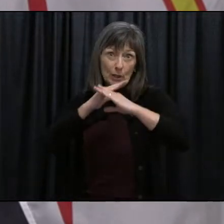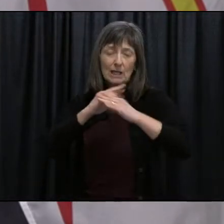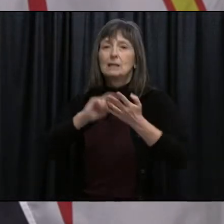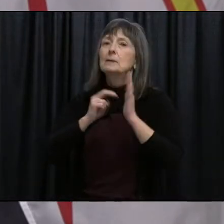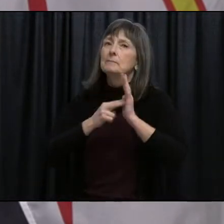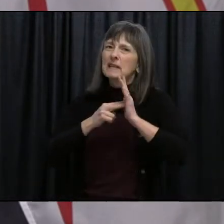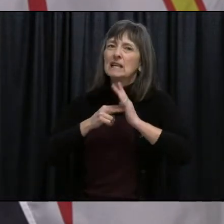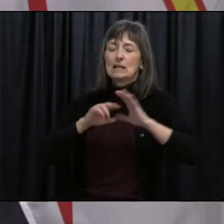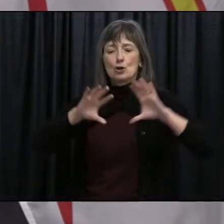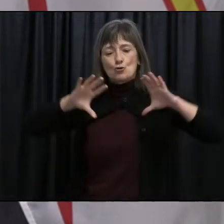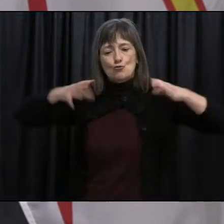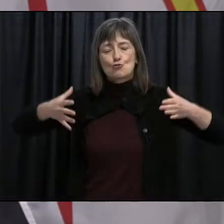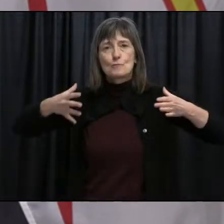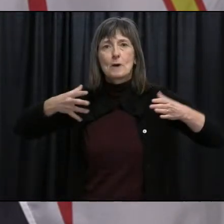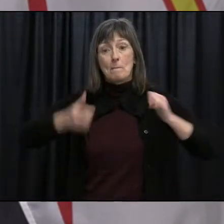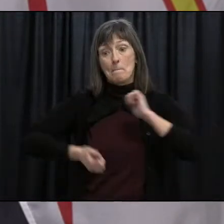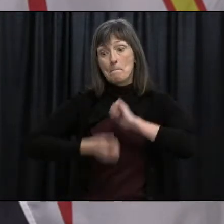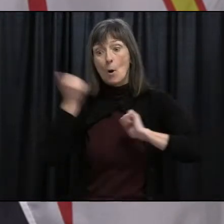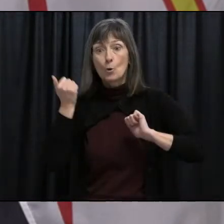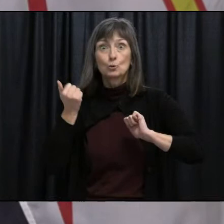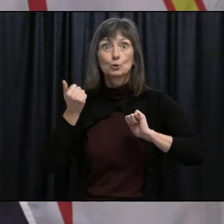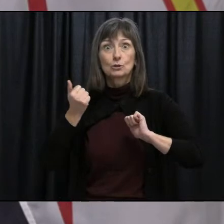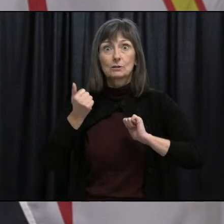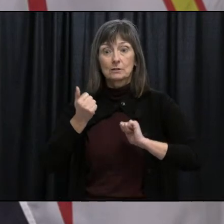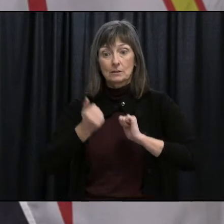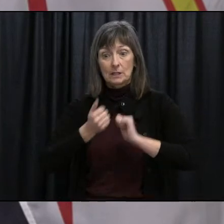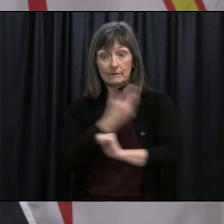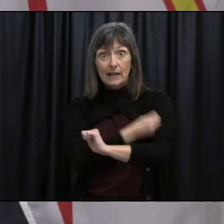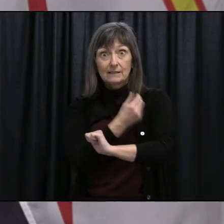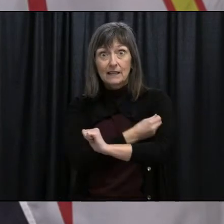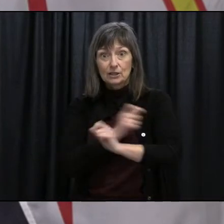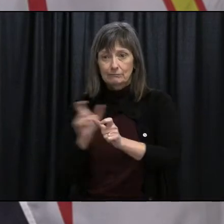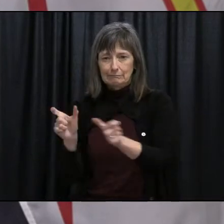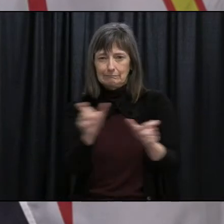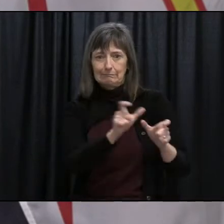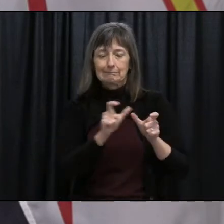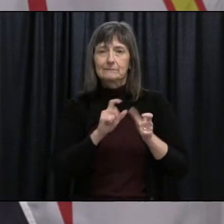need to have a lot more of the population vaccinated in order to reduce the